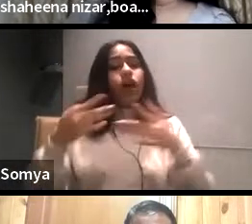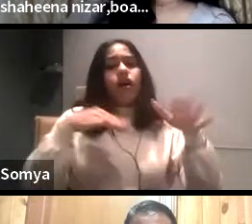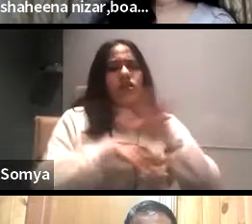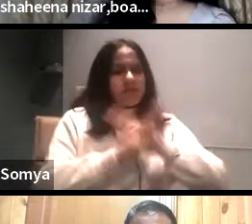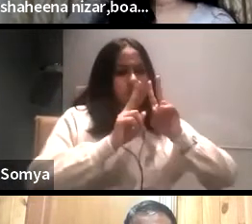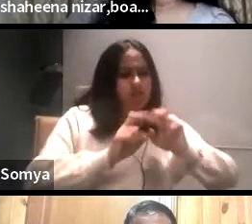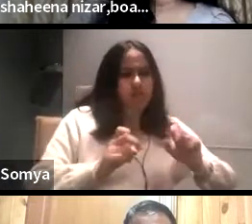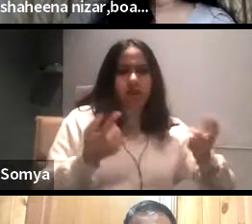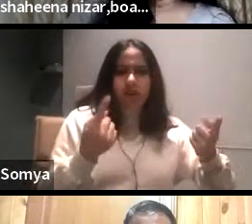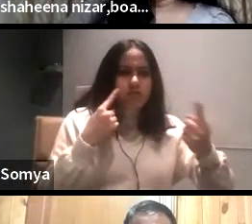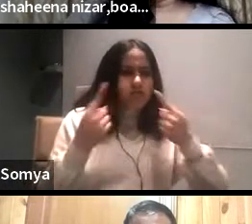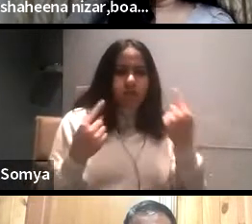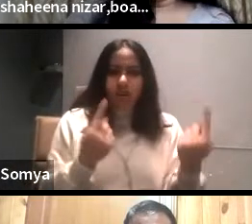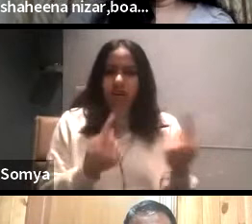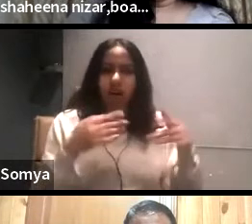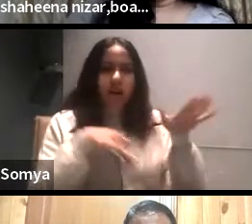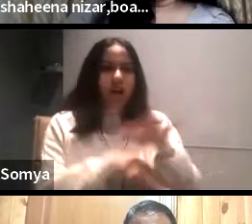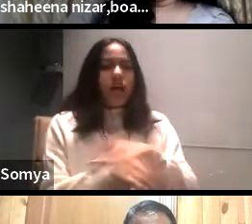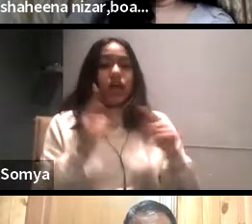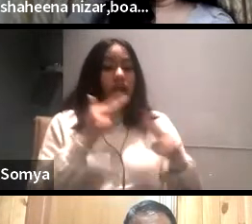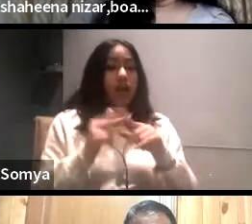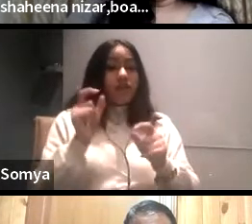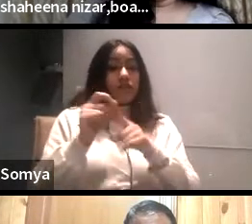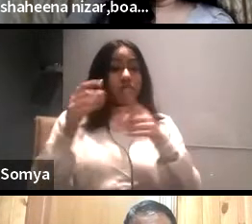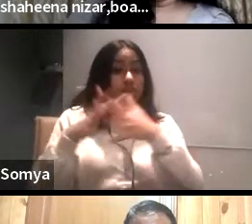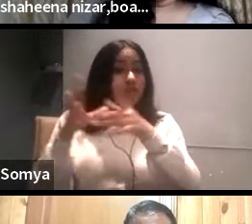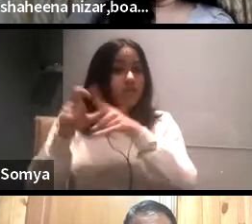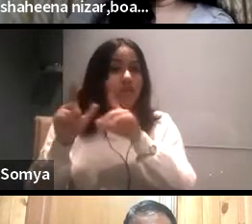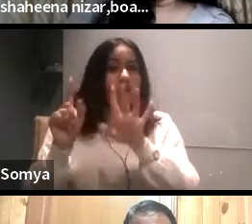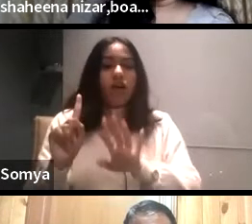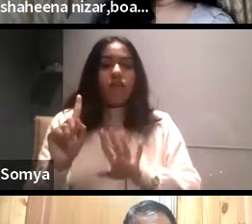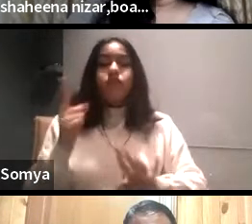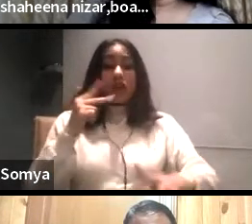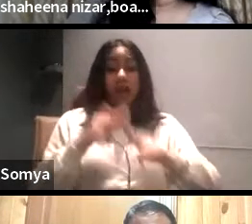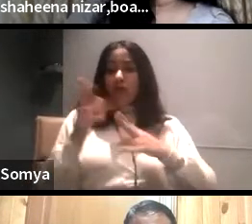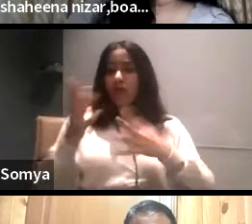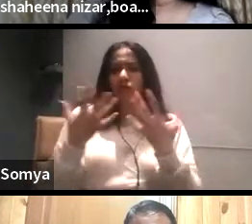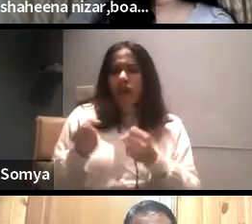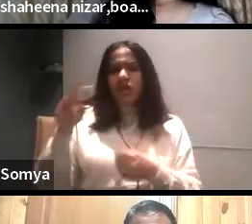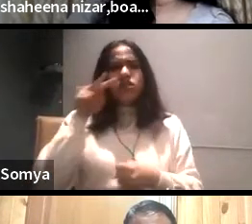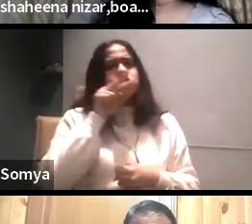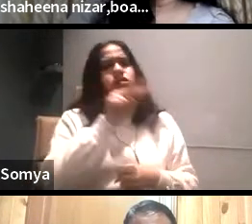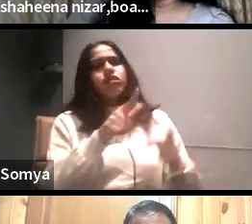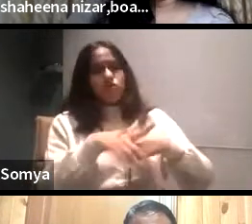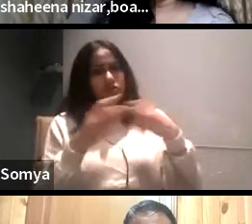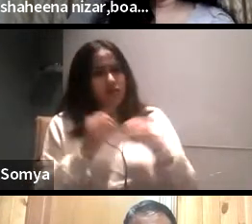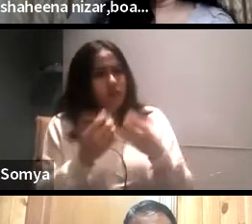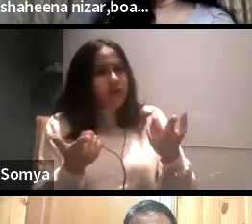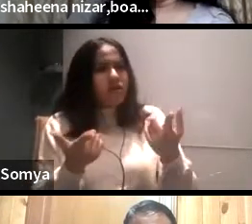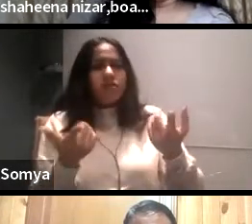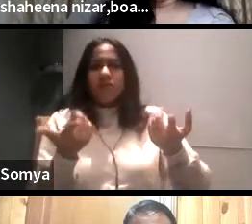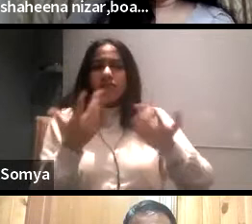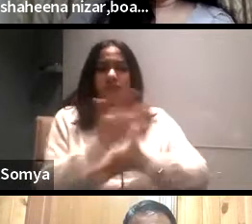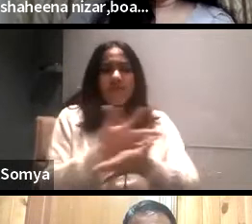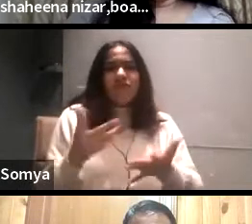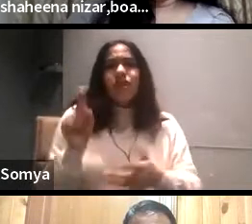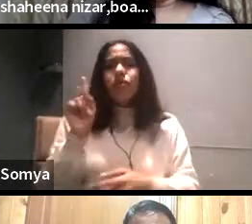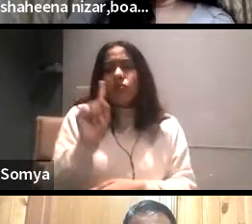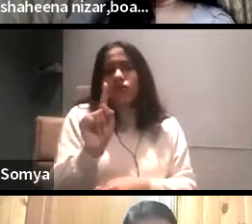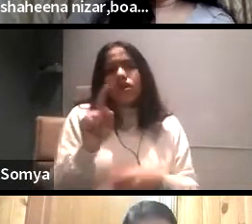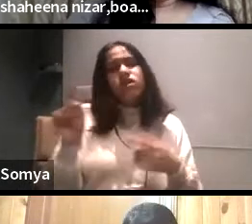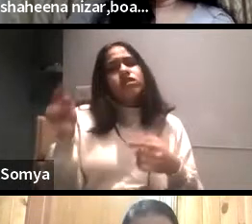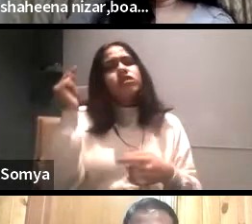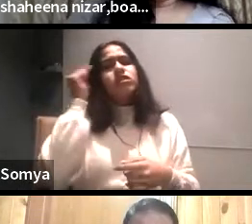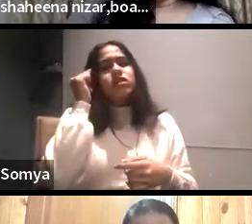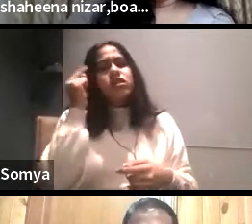asked this question to people with disability: when you are looking for a job and when you are looking at the employers, what is the one thing